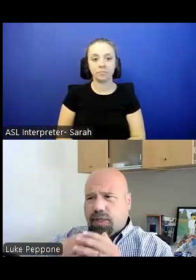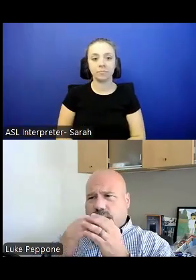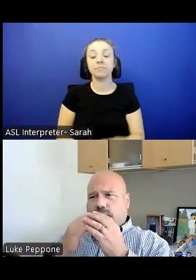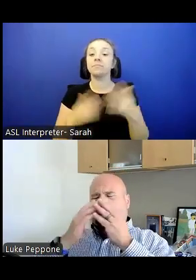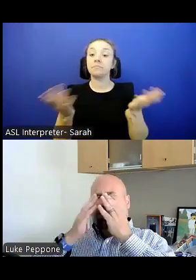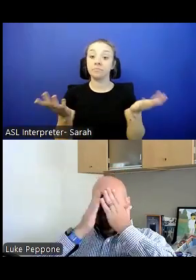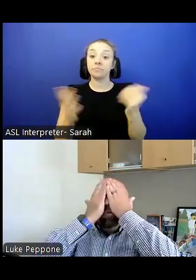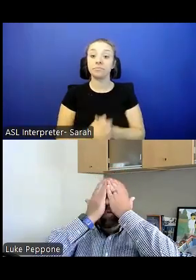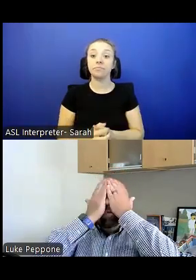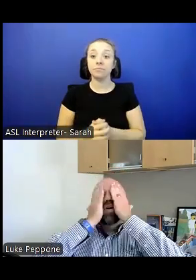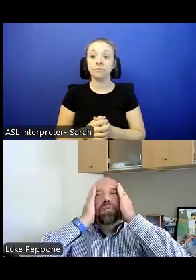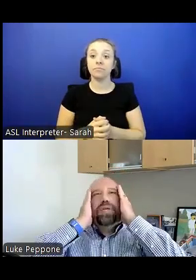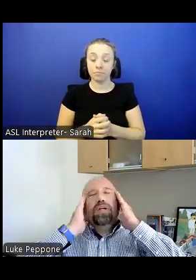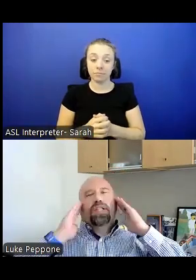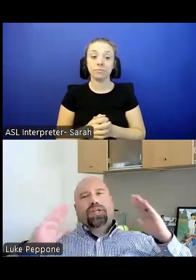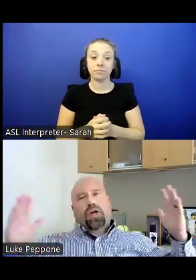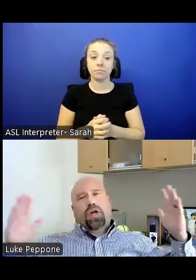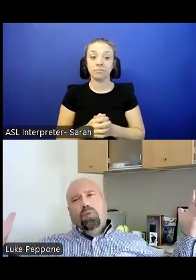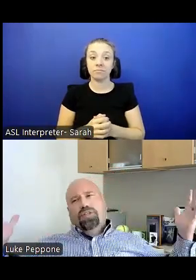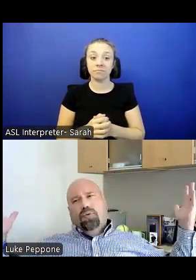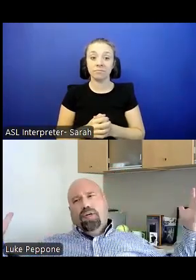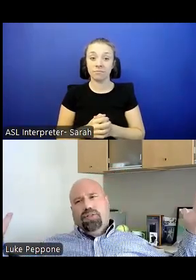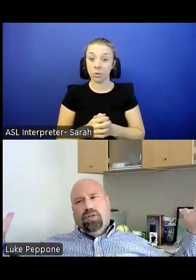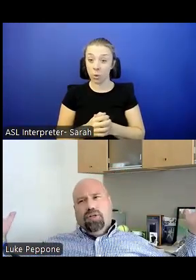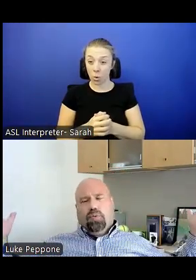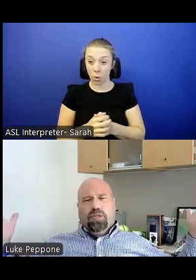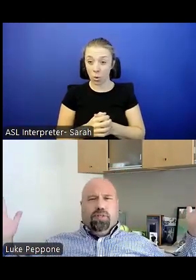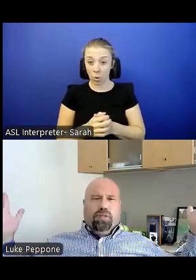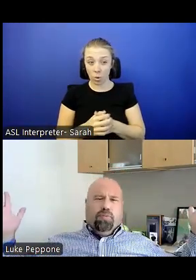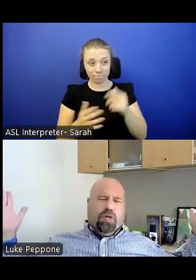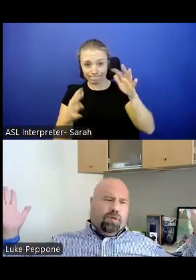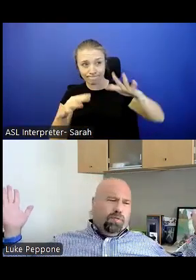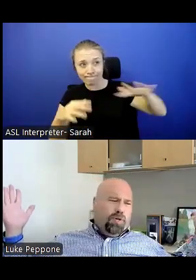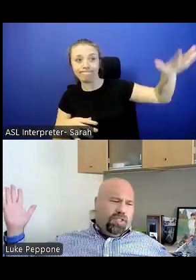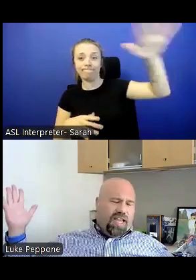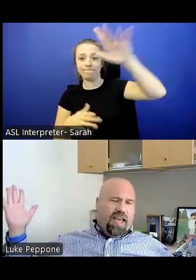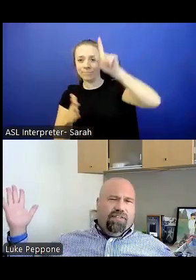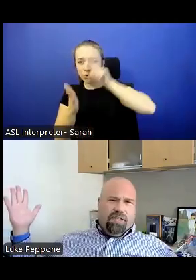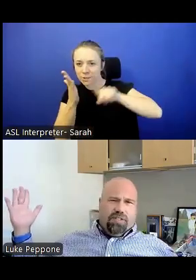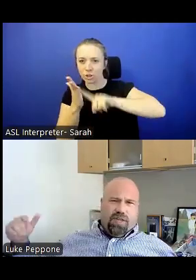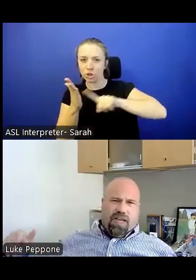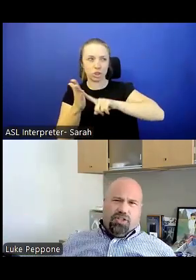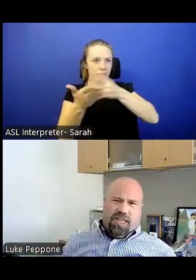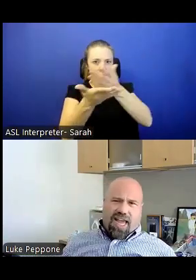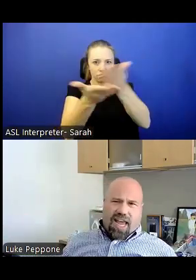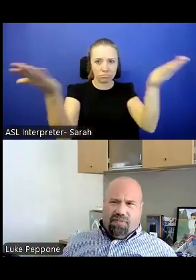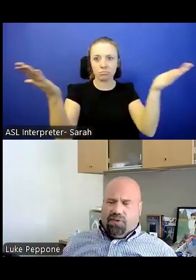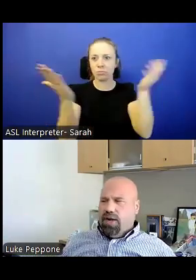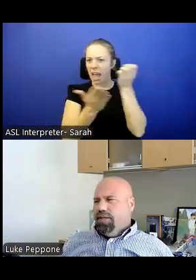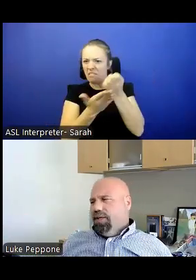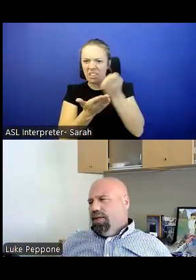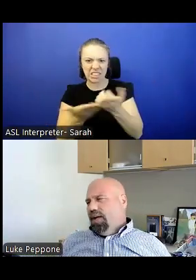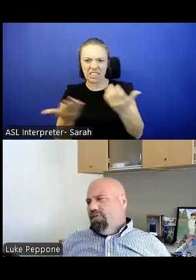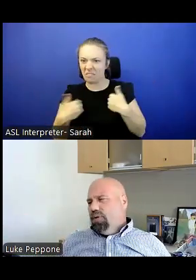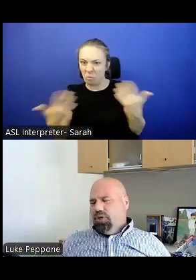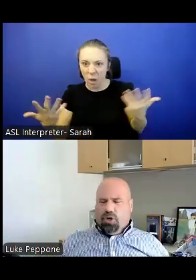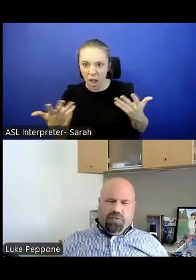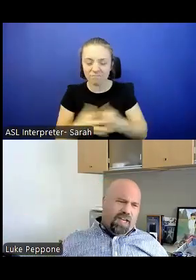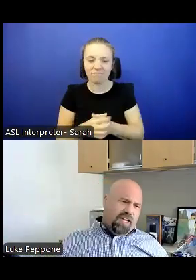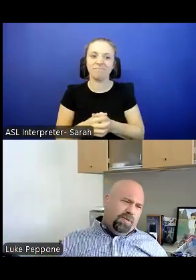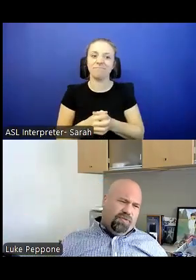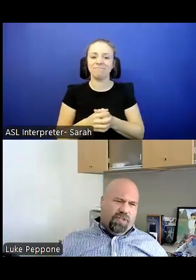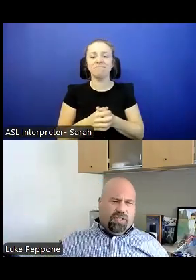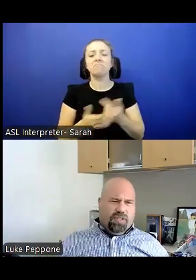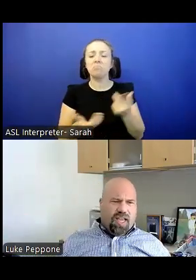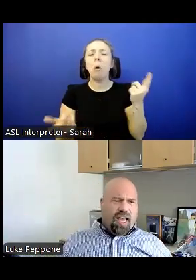Okay, so what do we really know? What's our research? What is the evidence we actually have, right? Everyone's heard